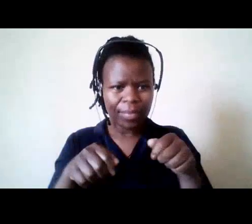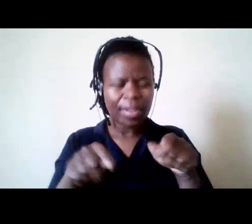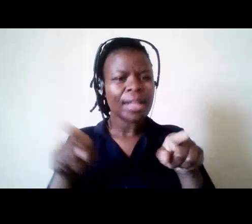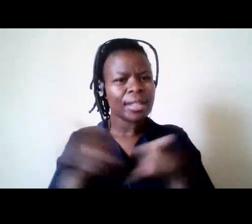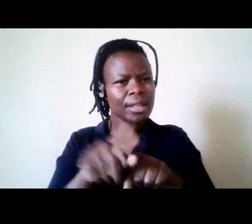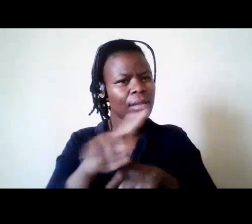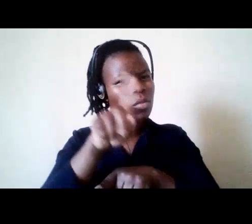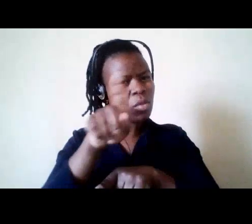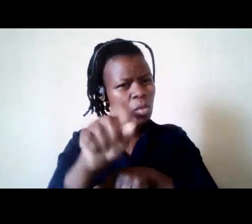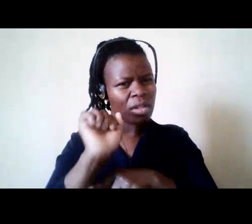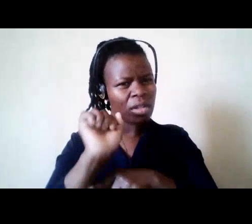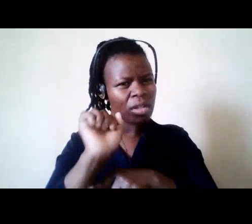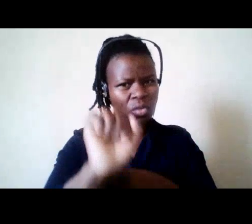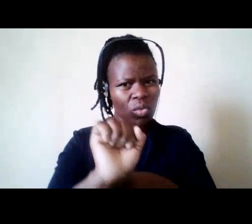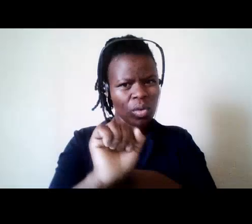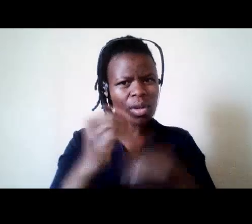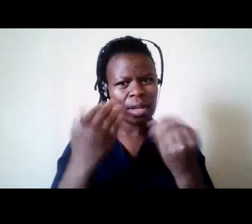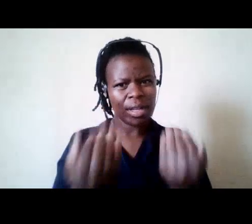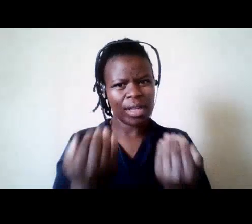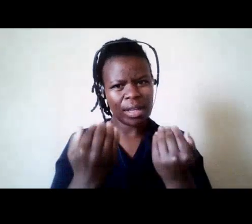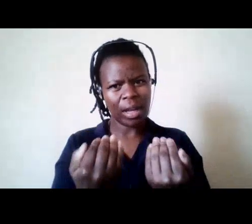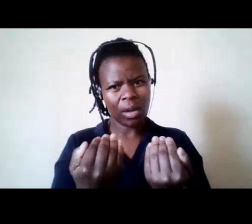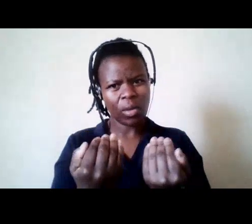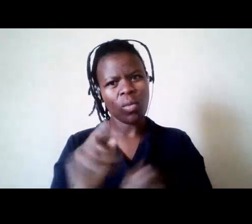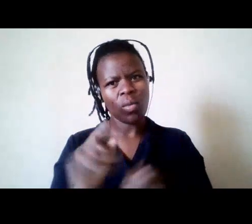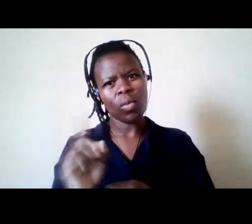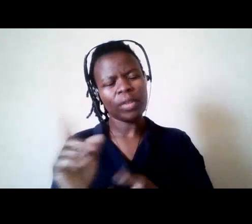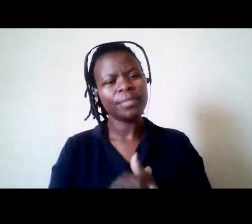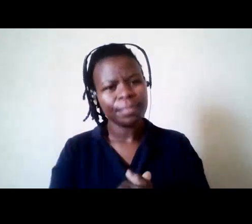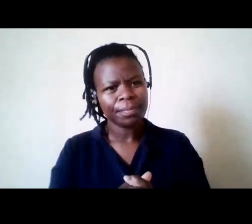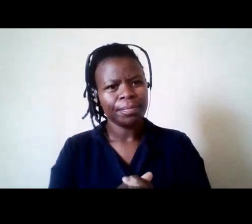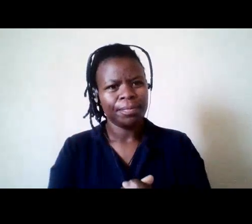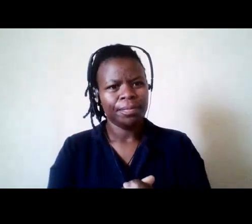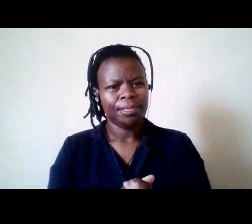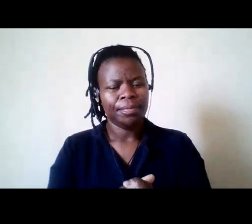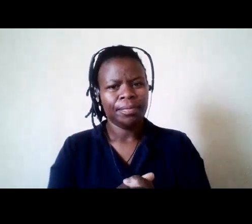then is, how would one address that?